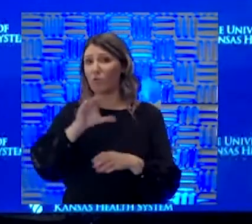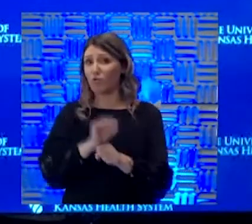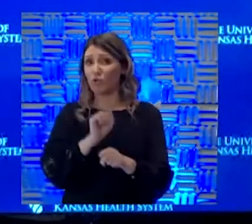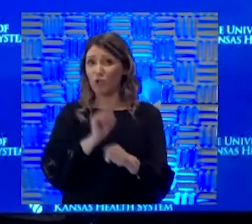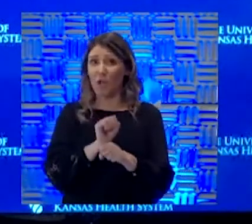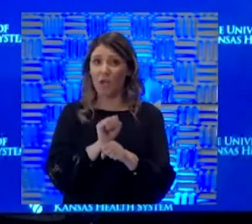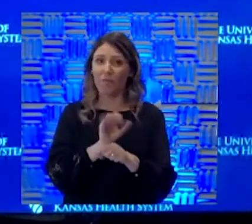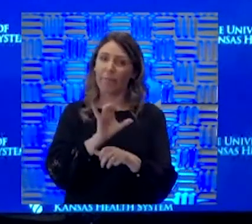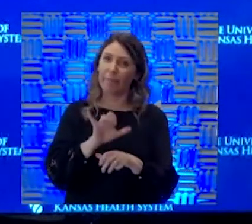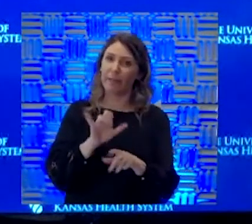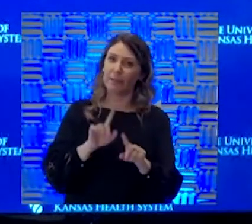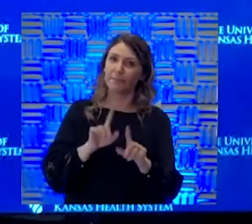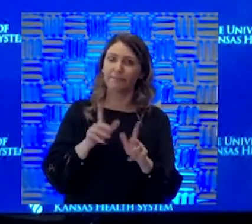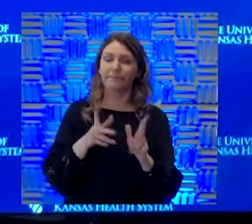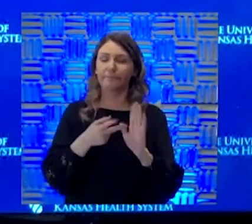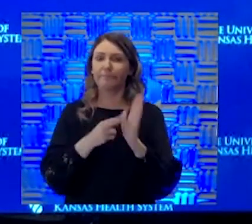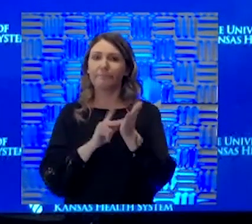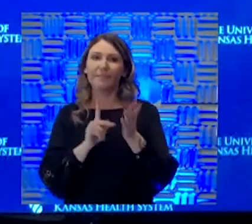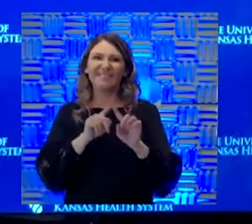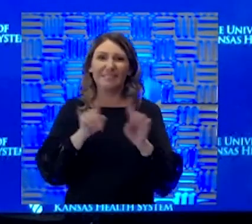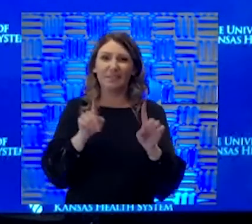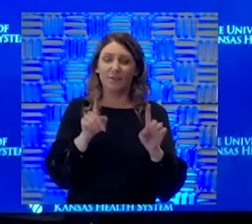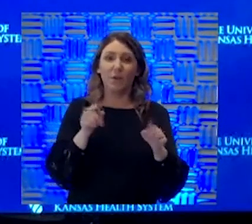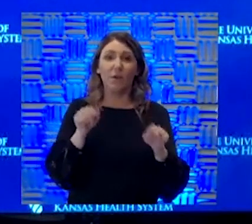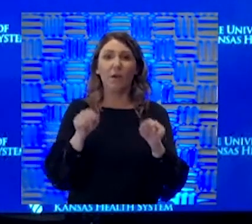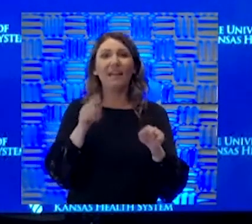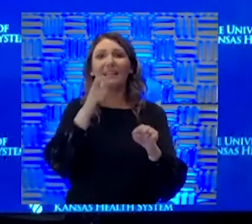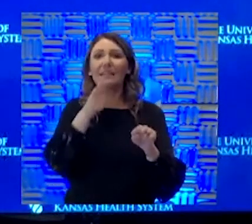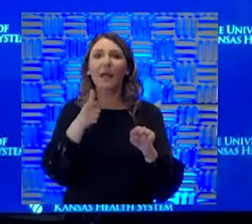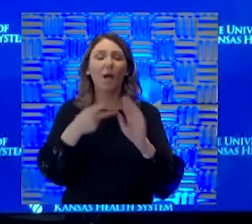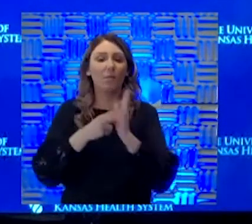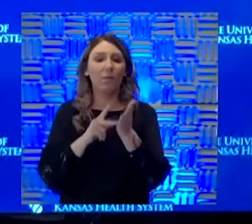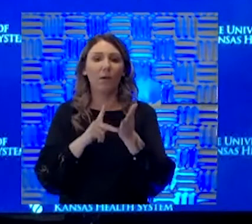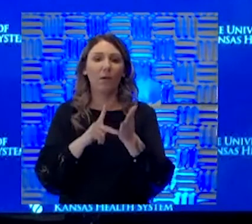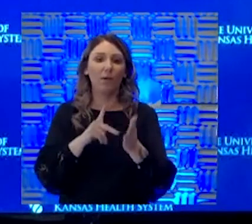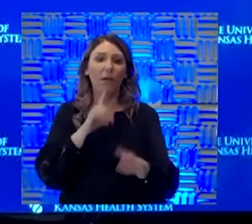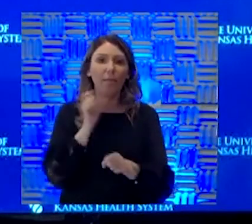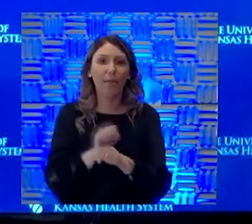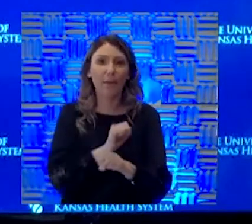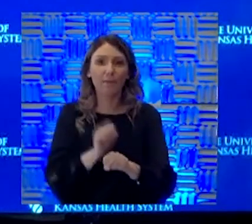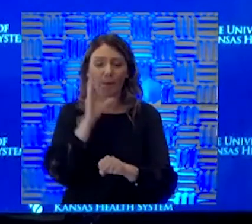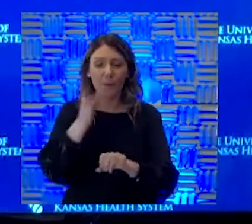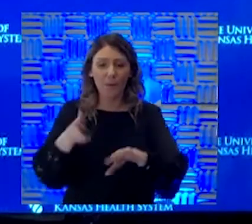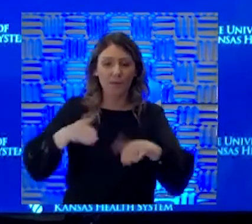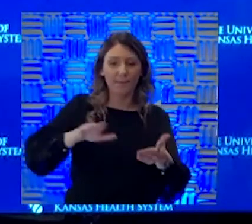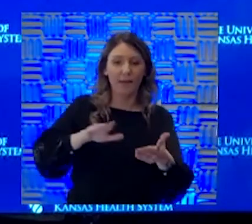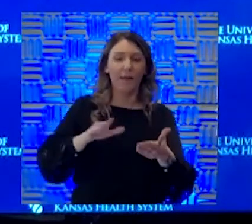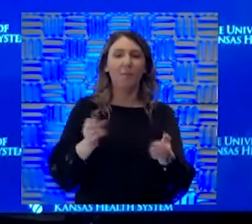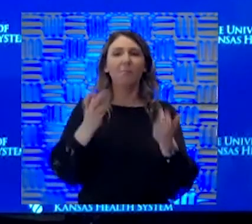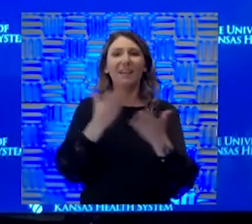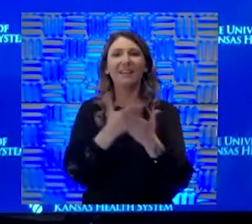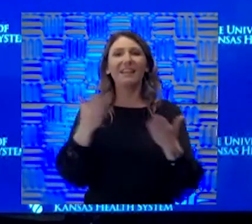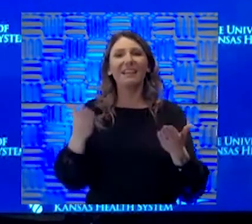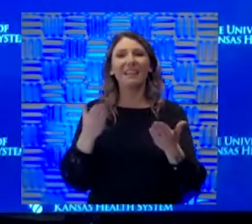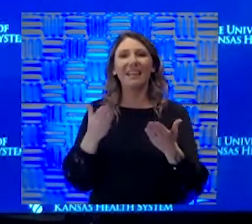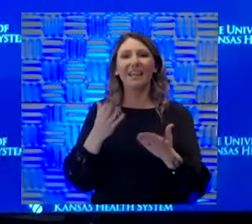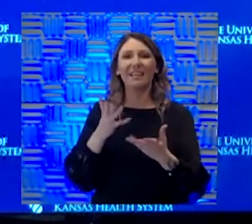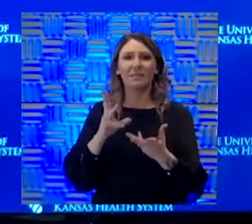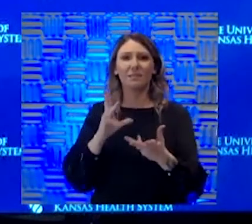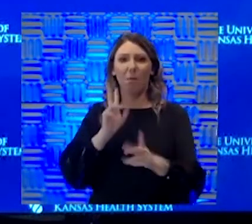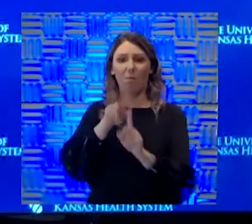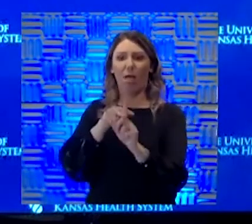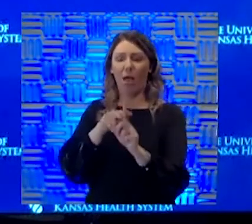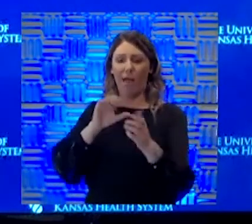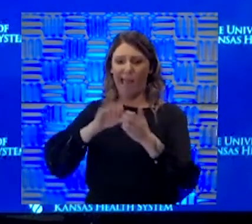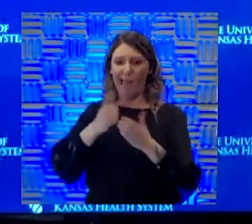difference. I wouldn't say that it's a death sentence. There are a lot of things that factor into how you respond. How bad's the